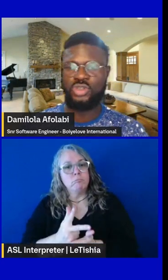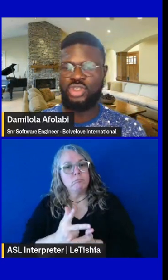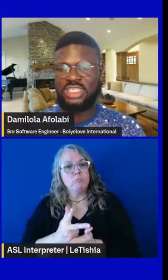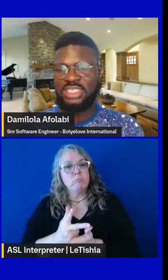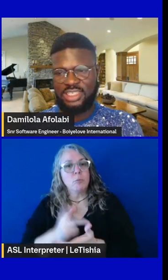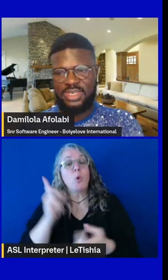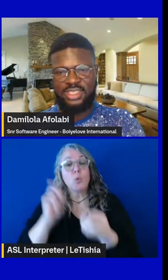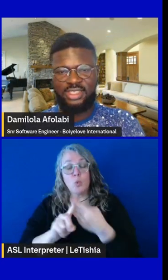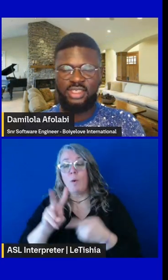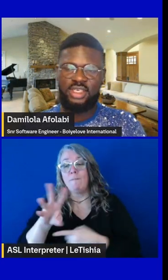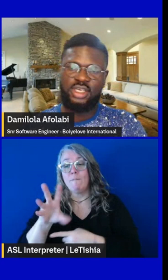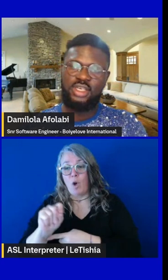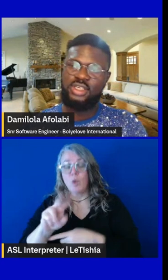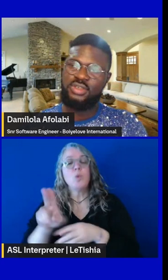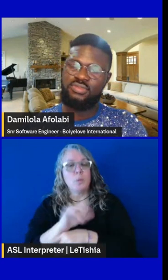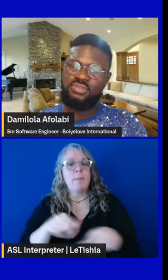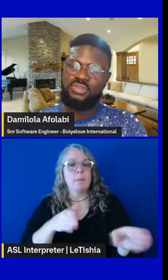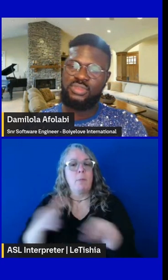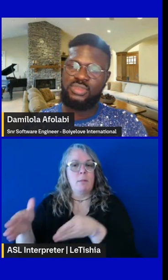to Vault using this method.